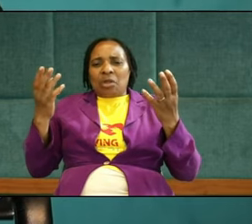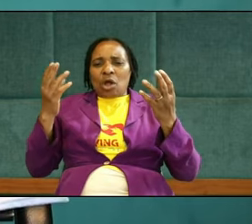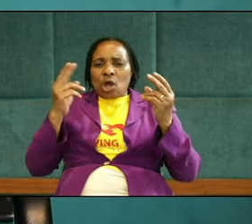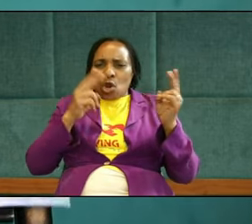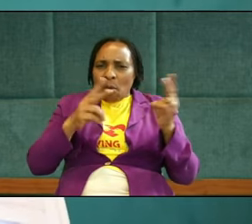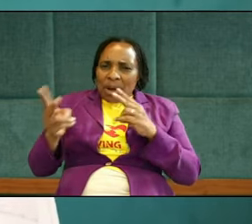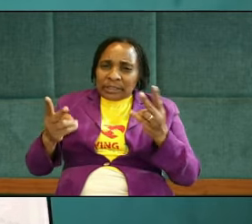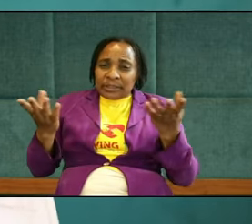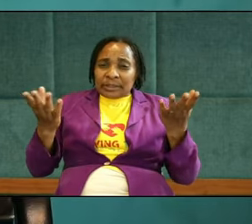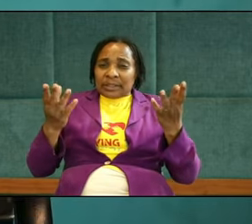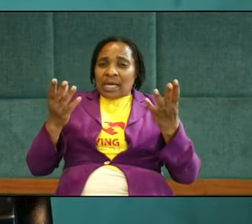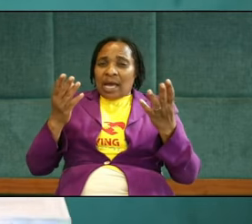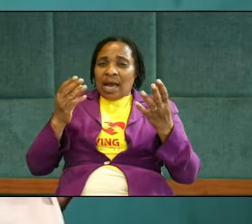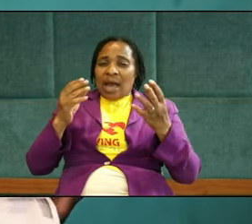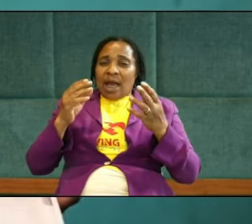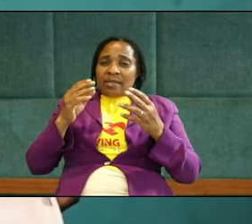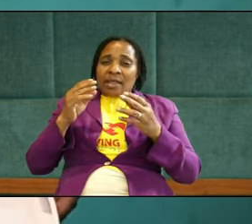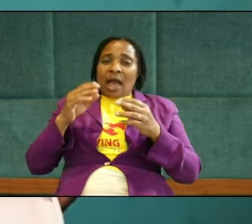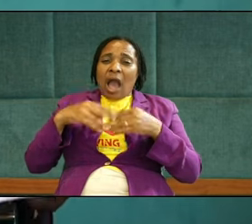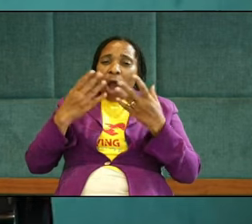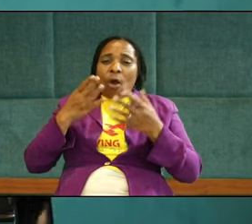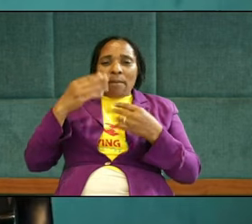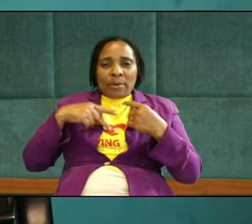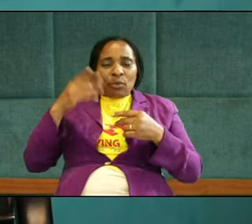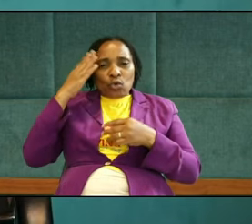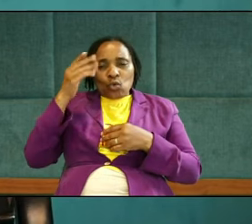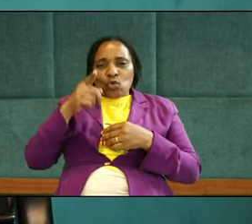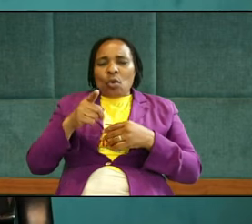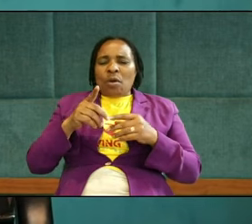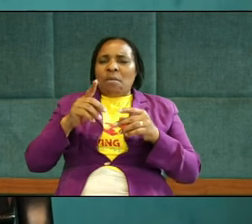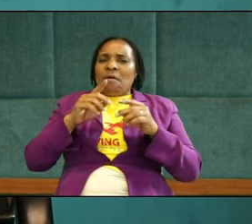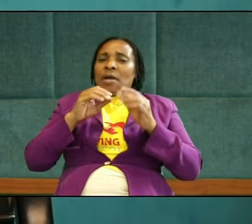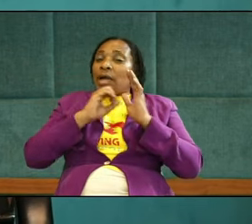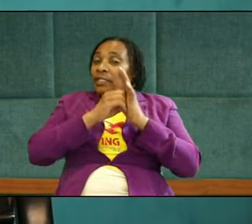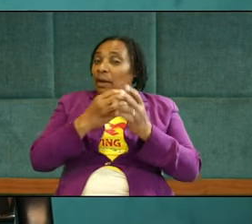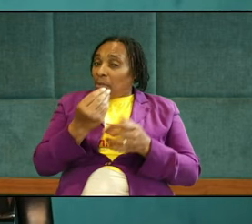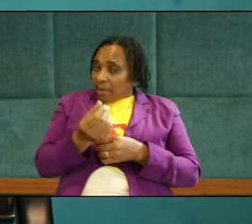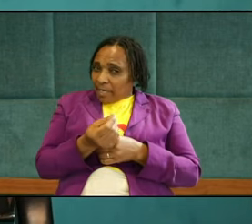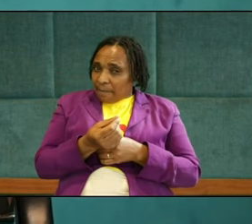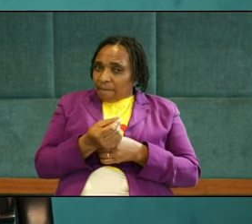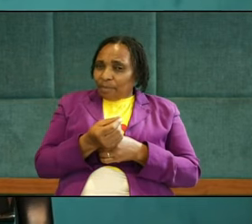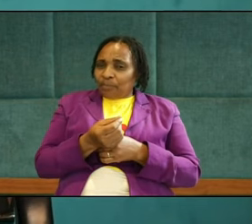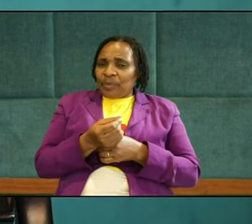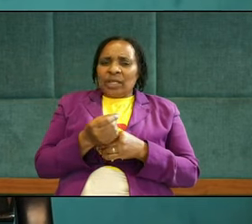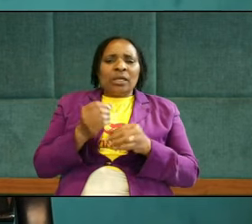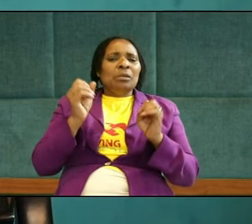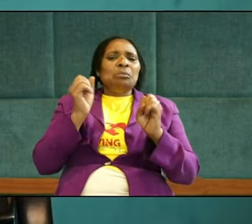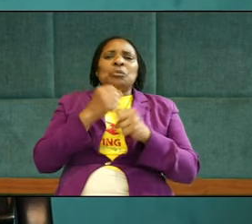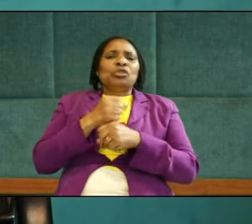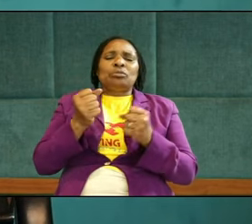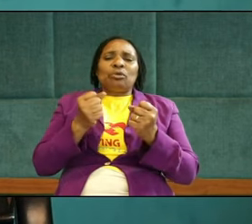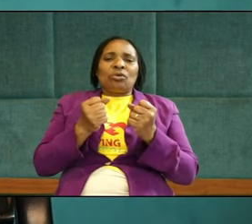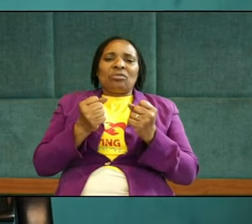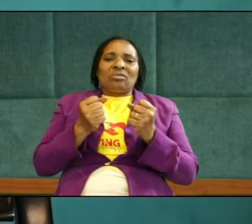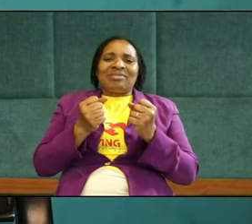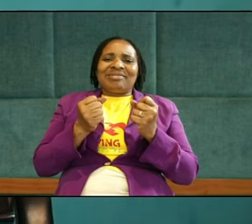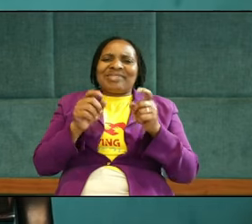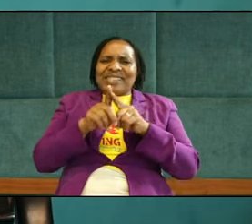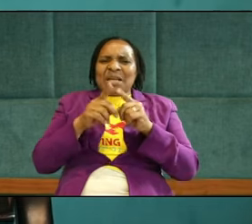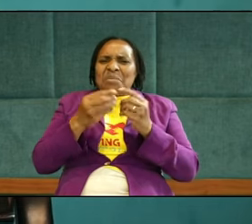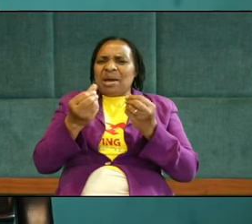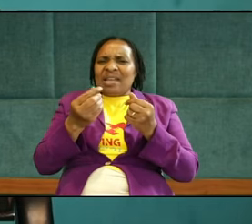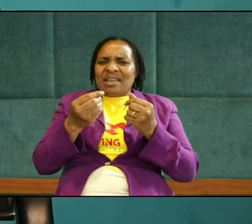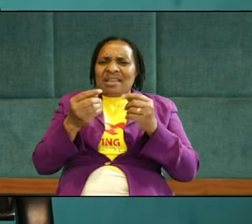So even as we get this, for example, the money, we should not, because money is like an